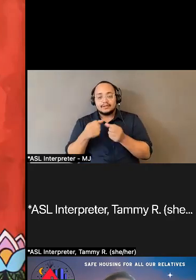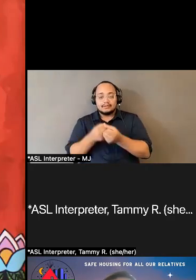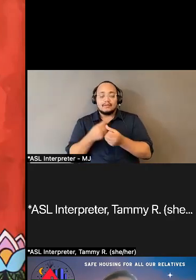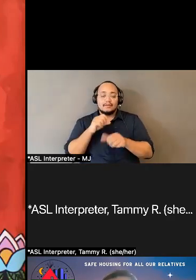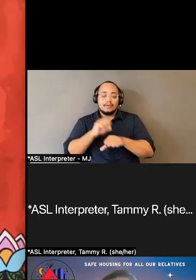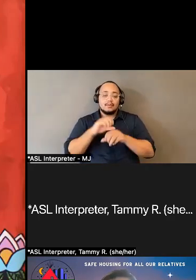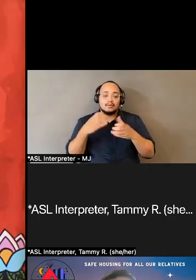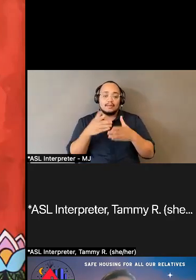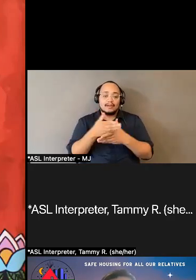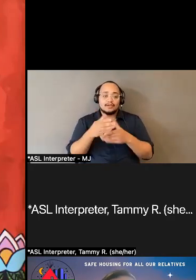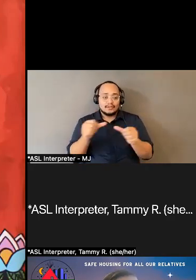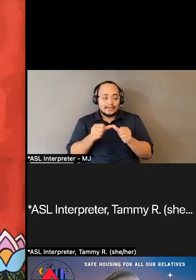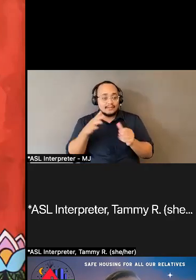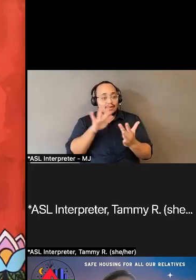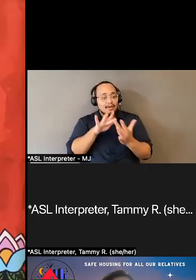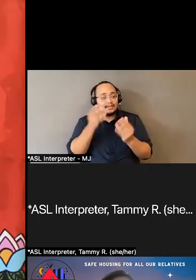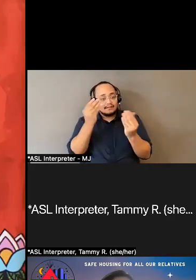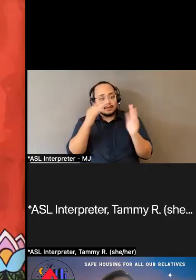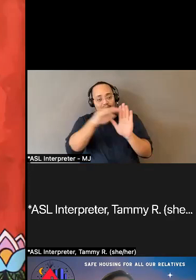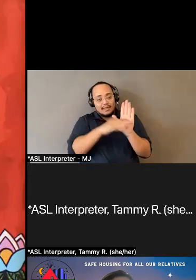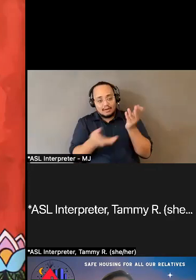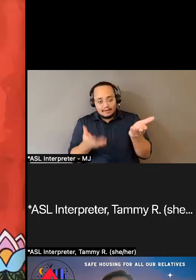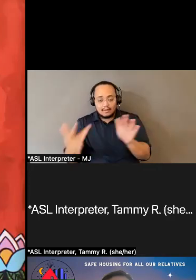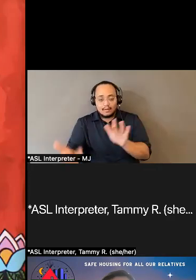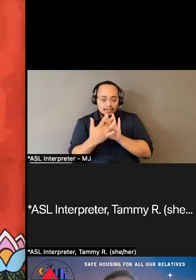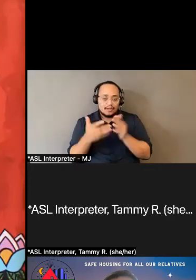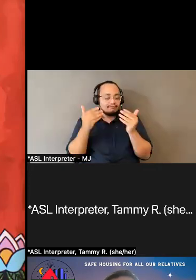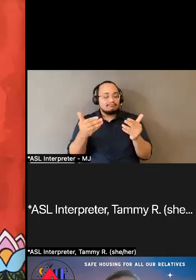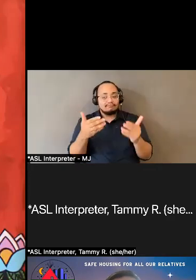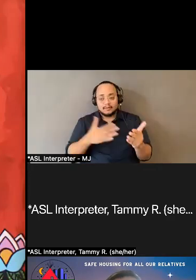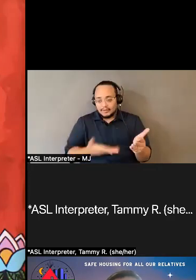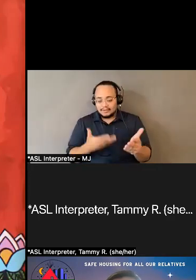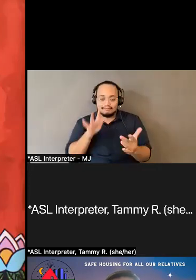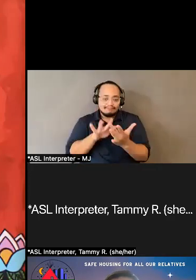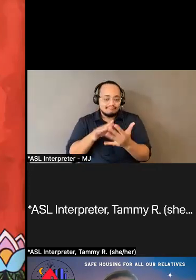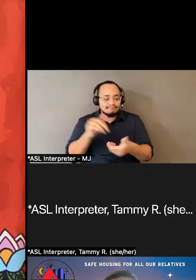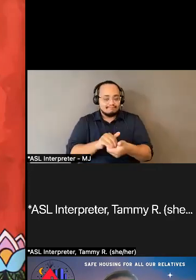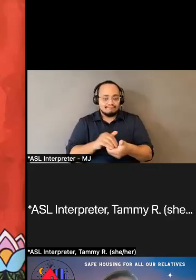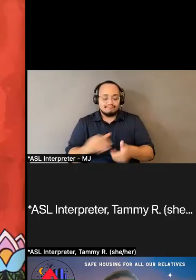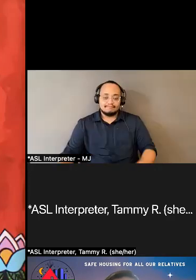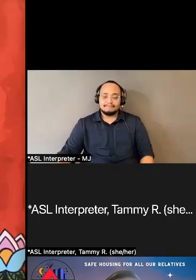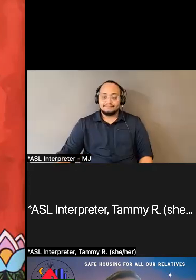So this is my contact information. If anyone wants to reach out, I'm more than happy to collaborate. Thank you.